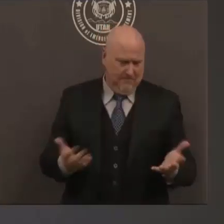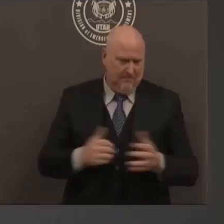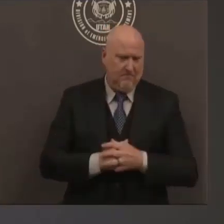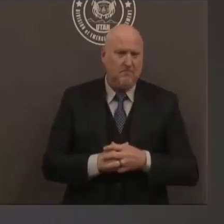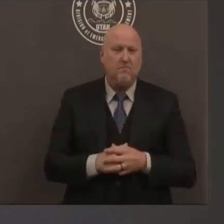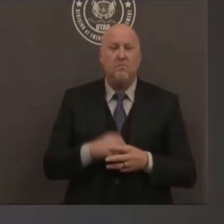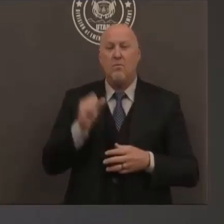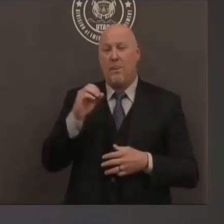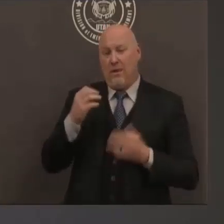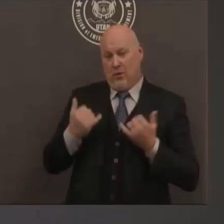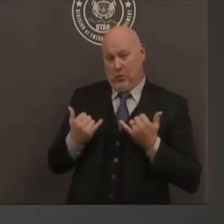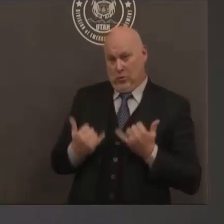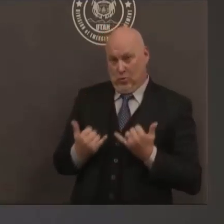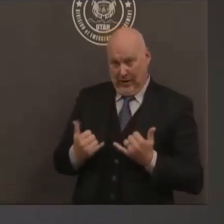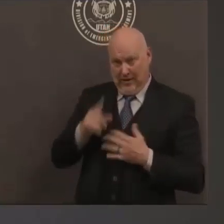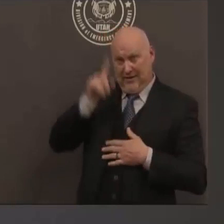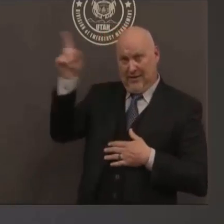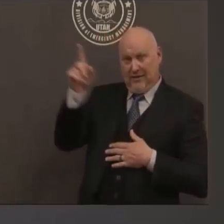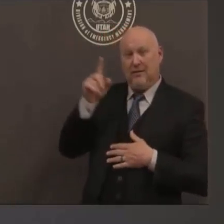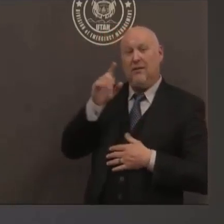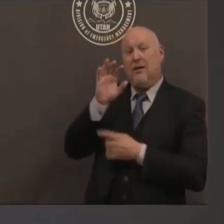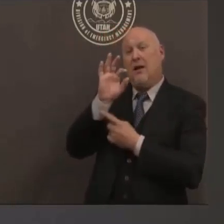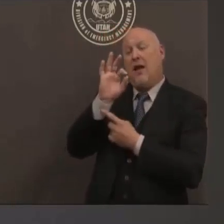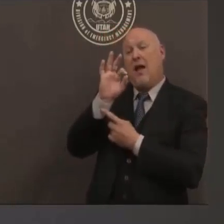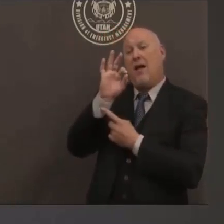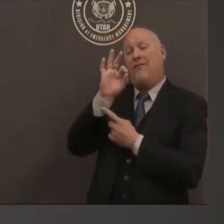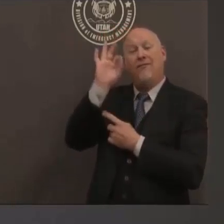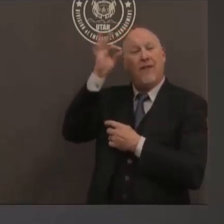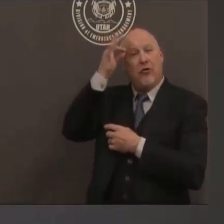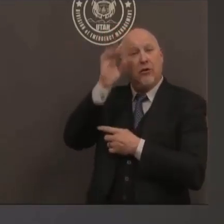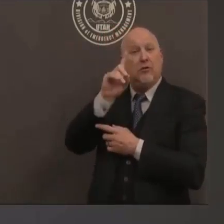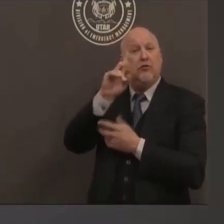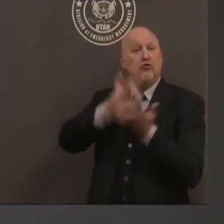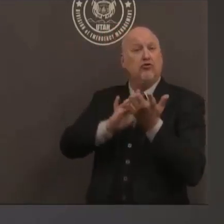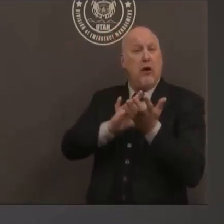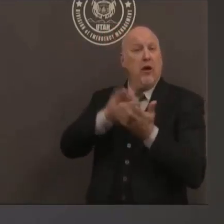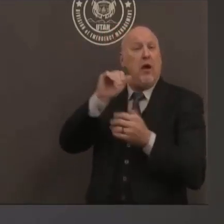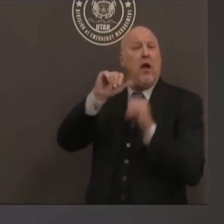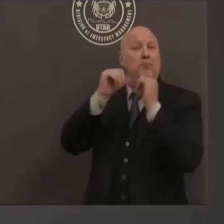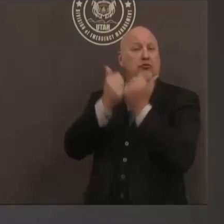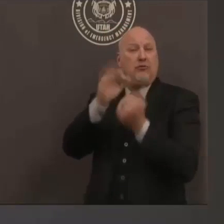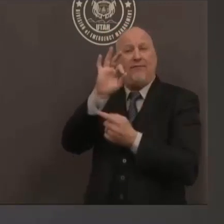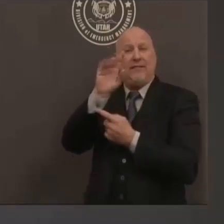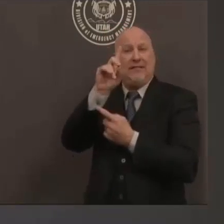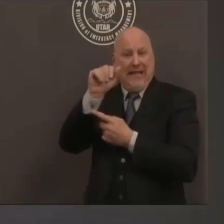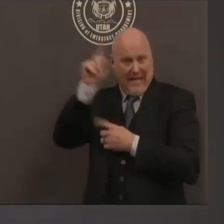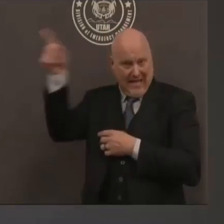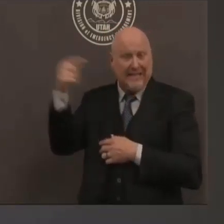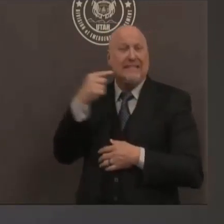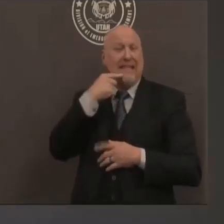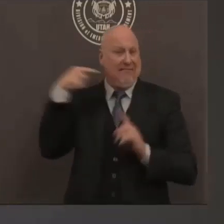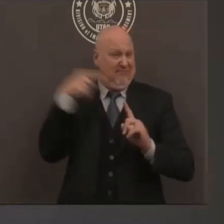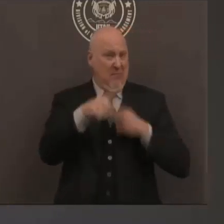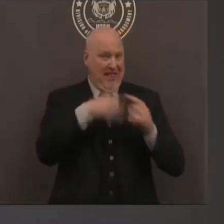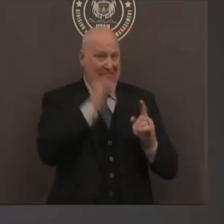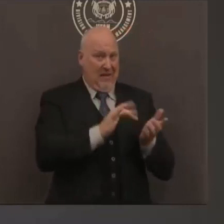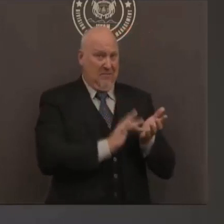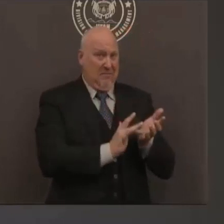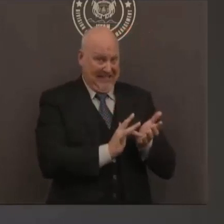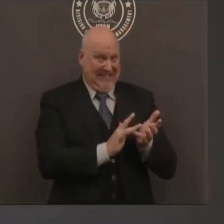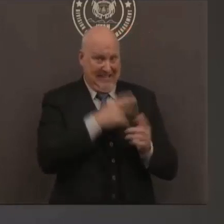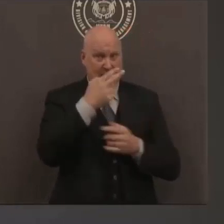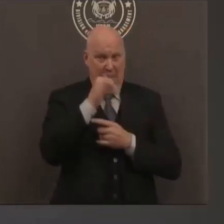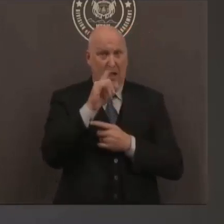it for this purpose, we still have people that are touting it as a way to lessen the severity of